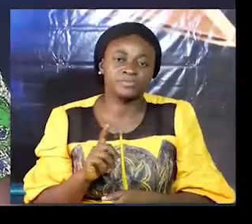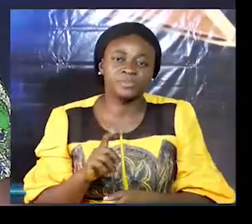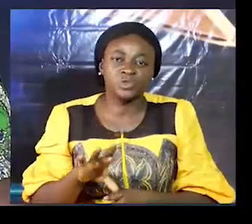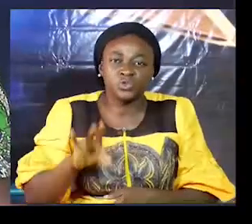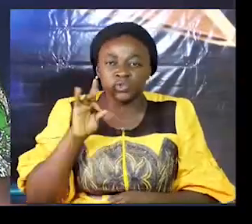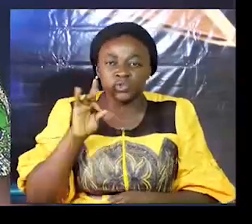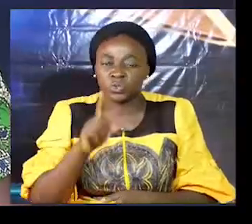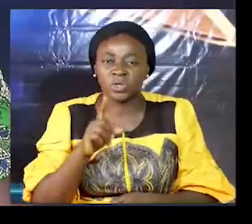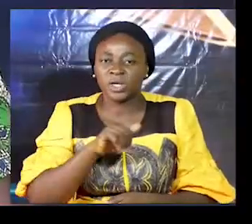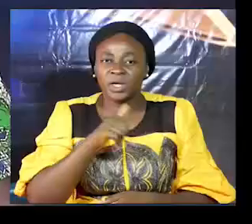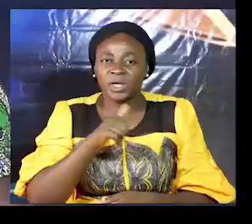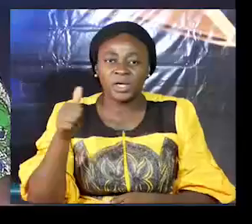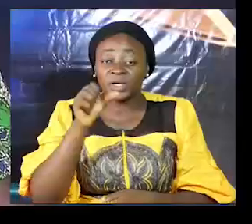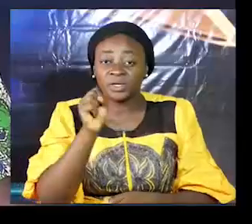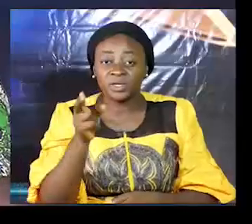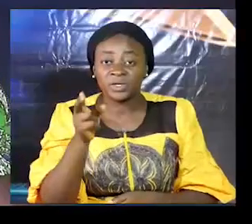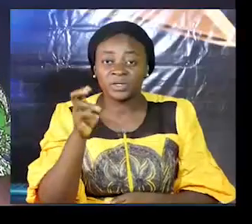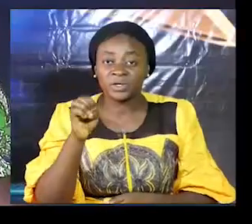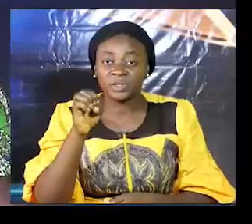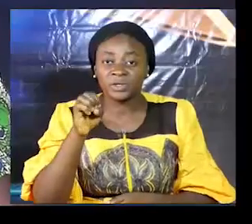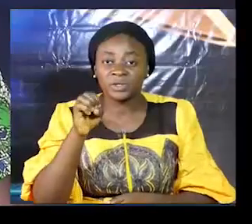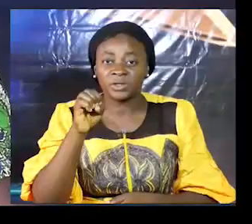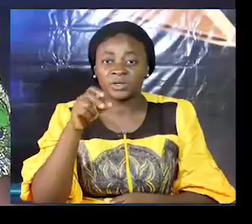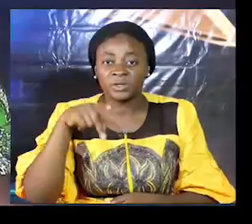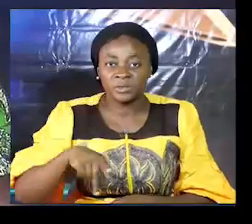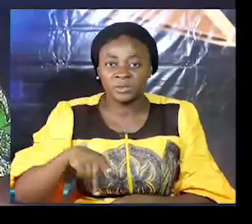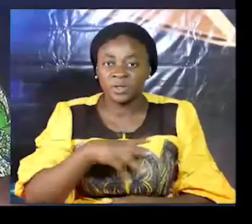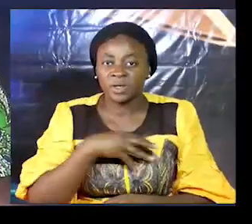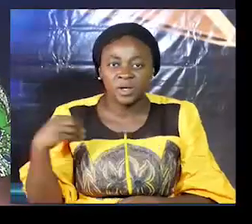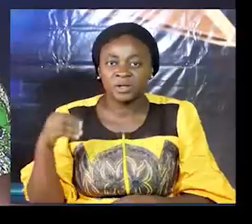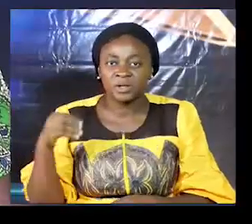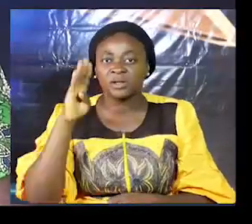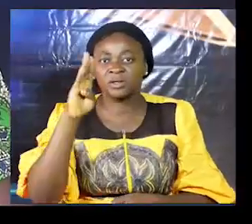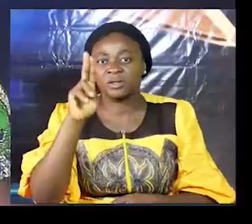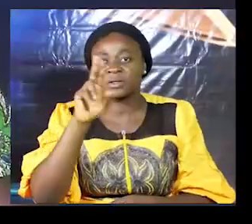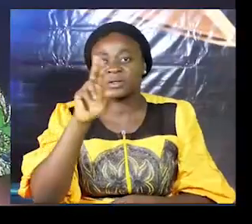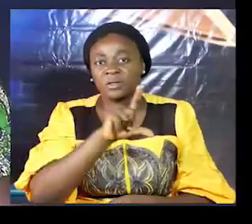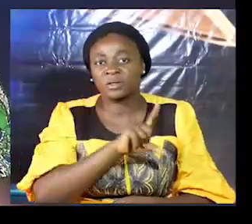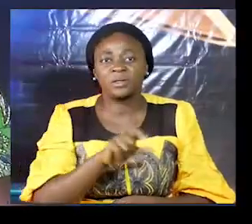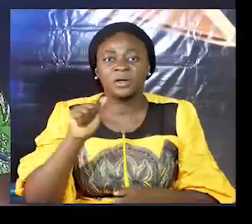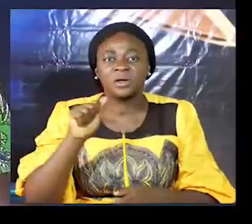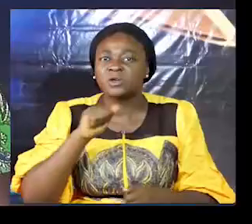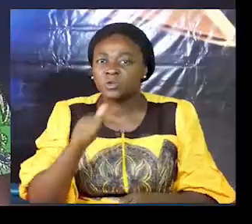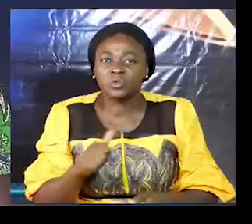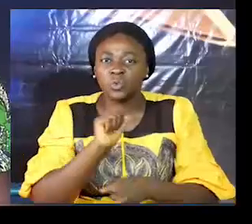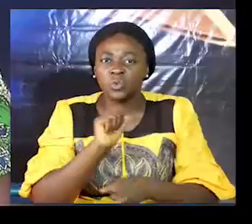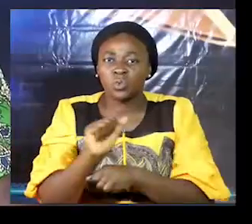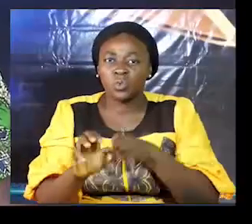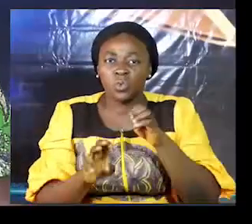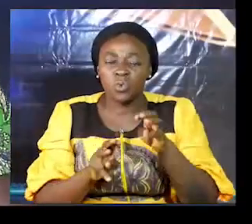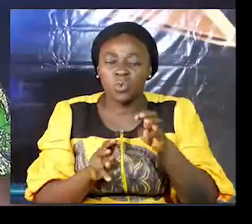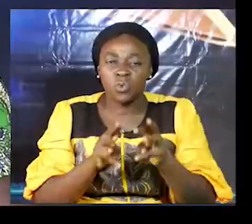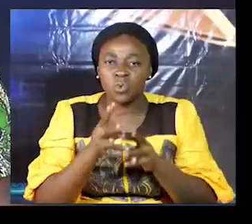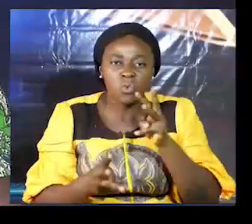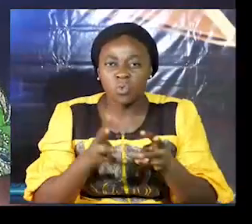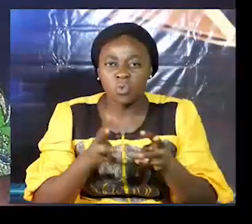a bull cannot be yoked together to walk together. It can't go together. Do you want devil to be your father-in-law? He will always be at